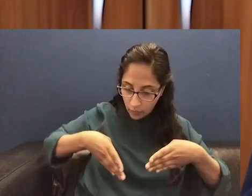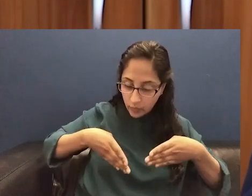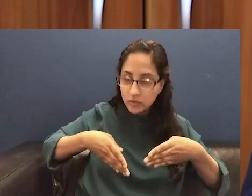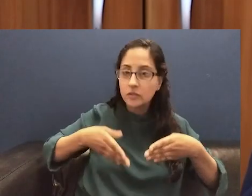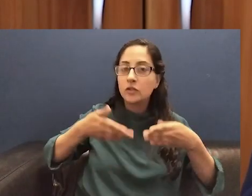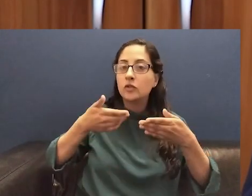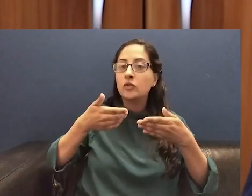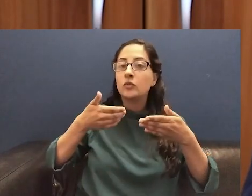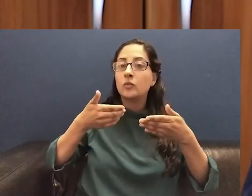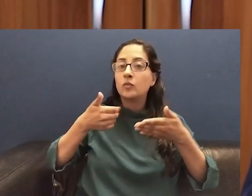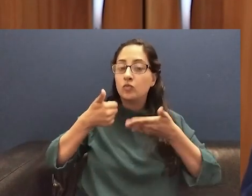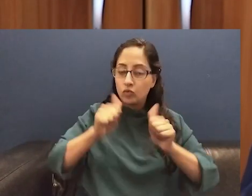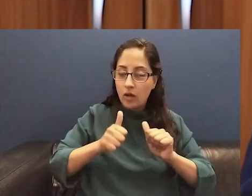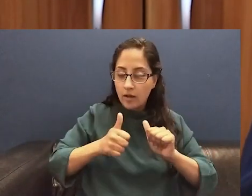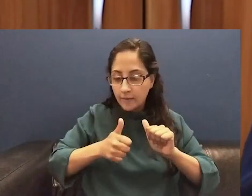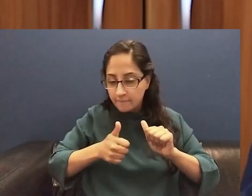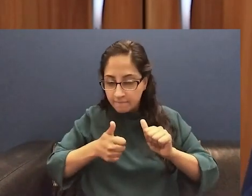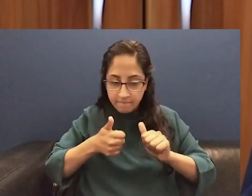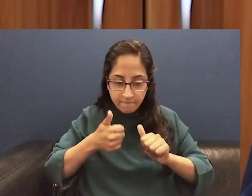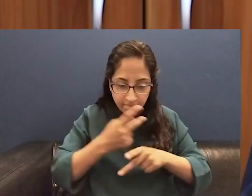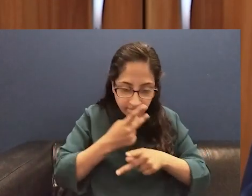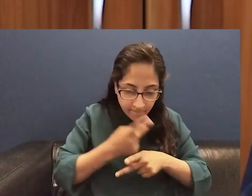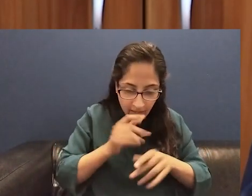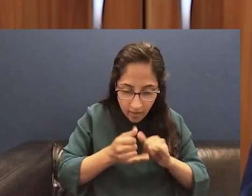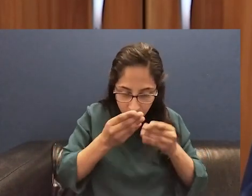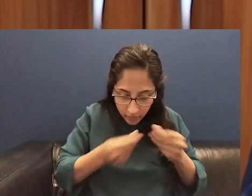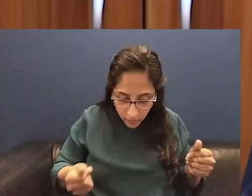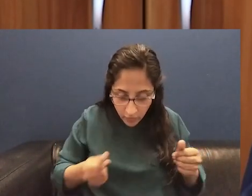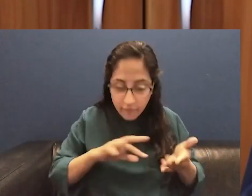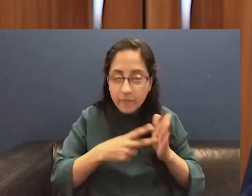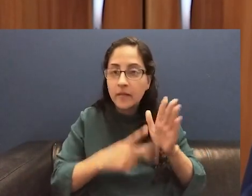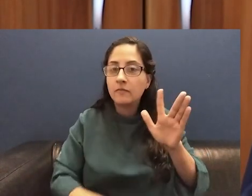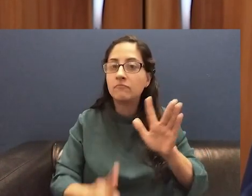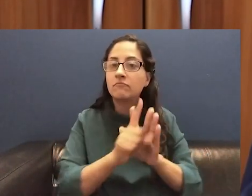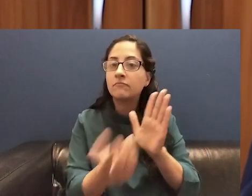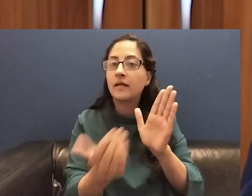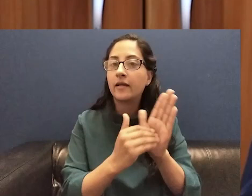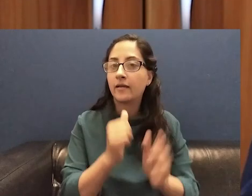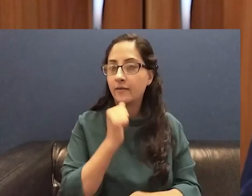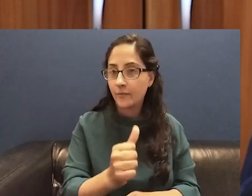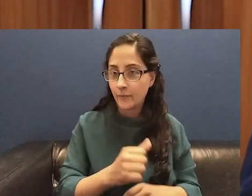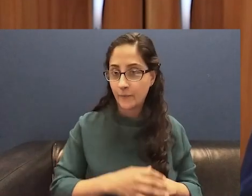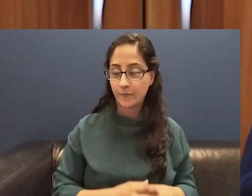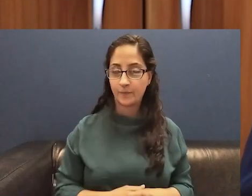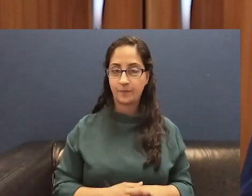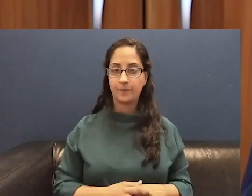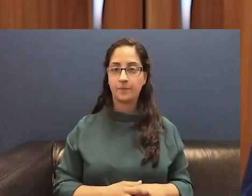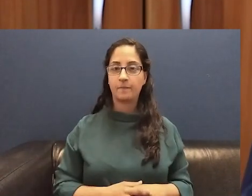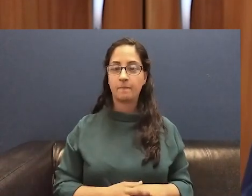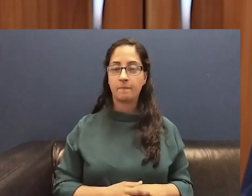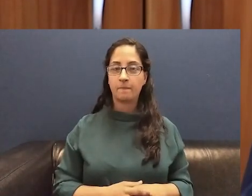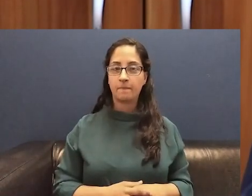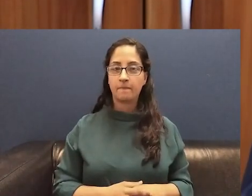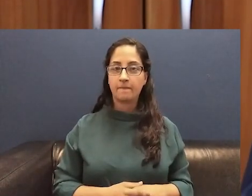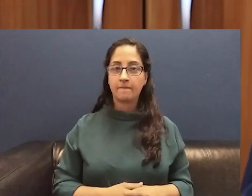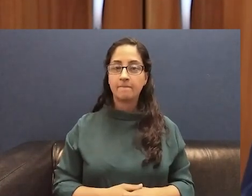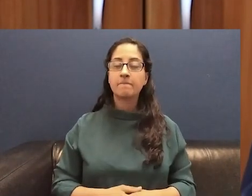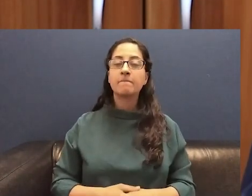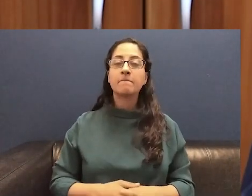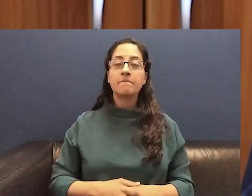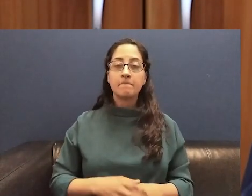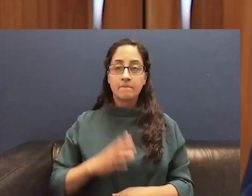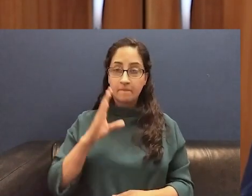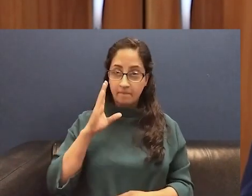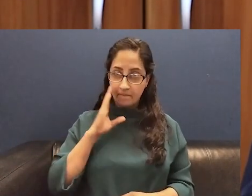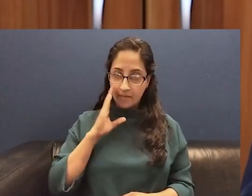they watch this interview, they think about the challenges. They look at the features that the media is